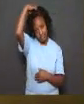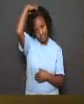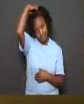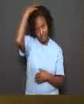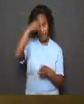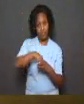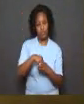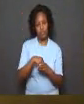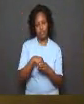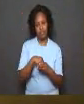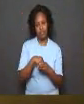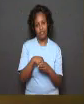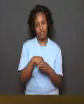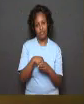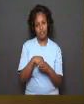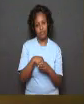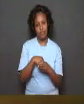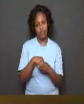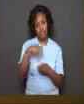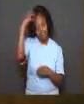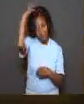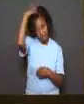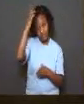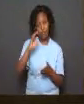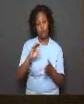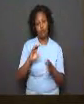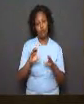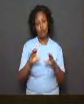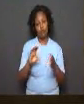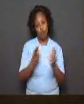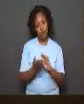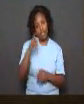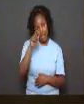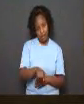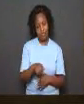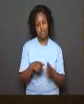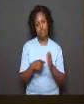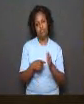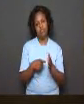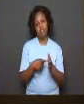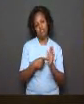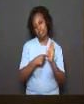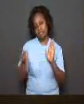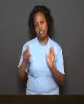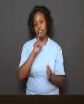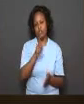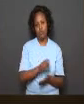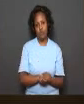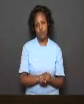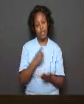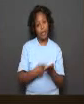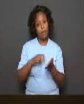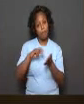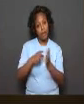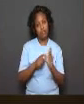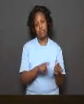states that the conduct of government shall be transparent. This